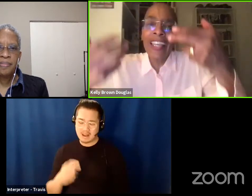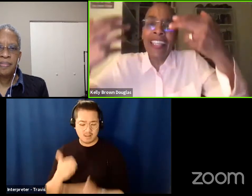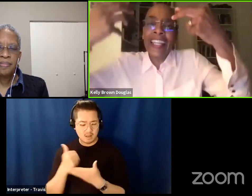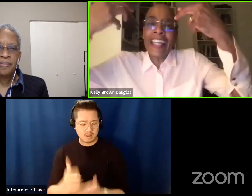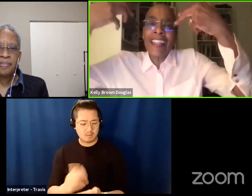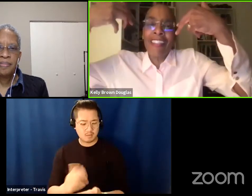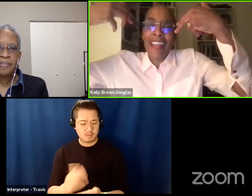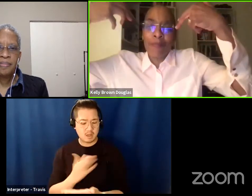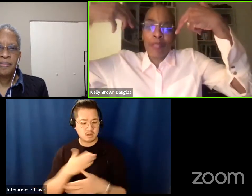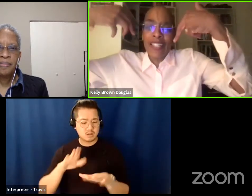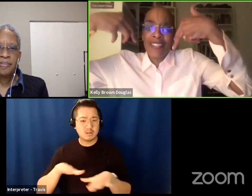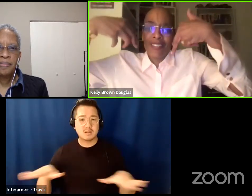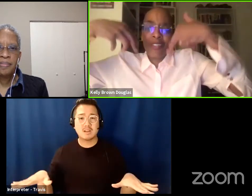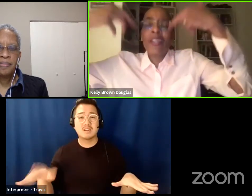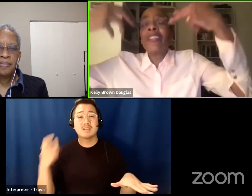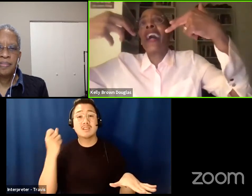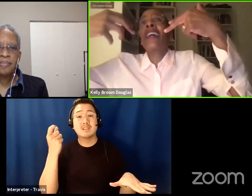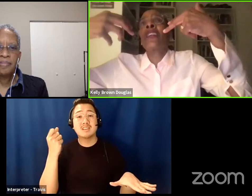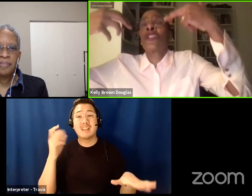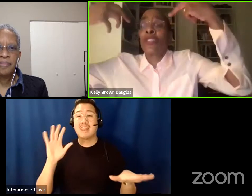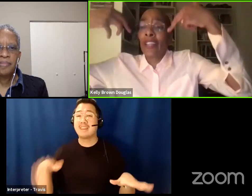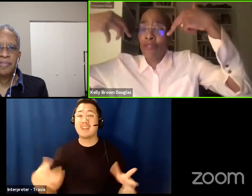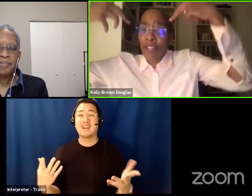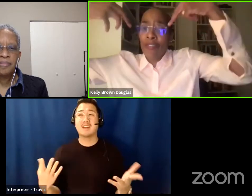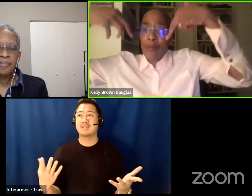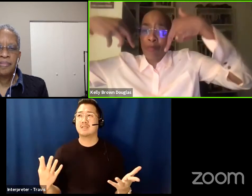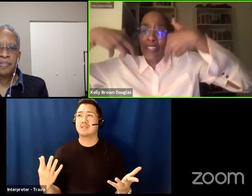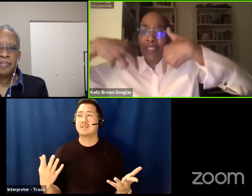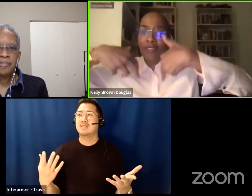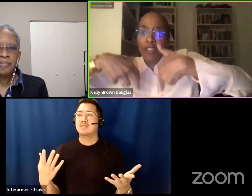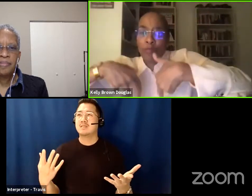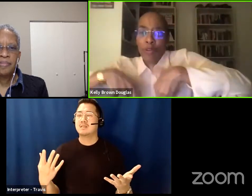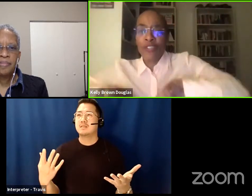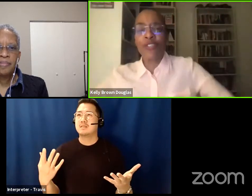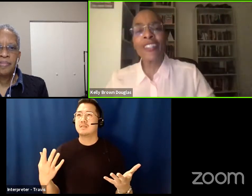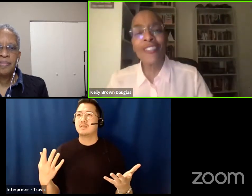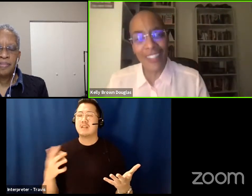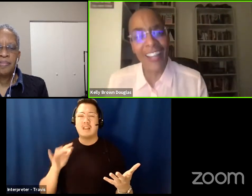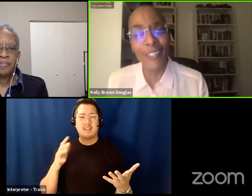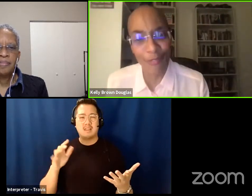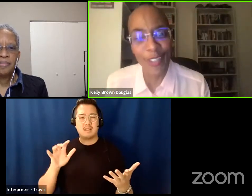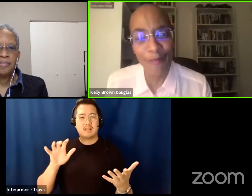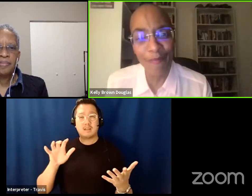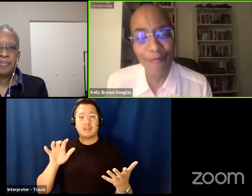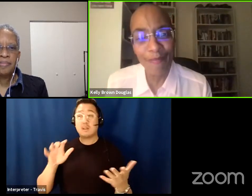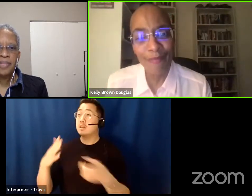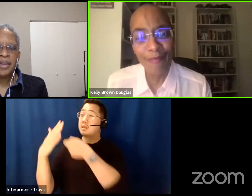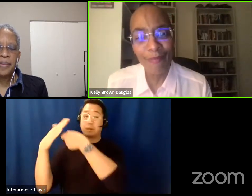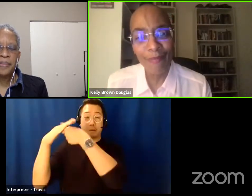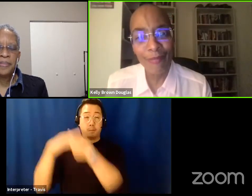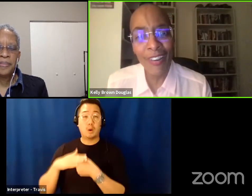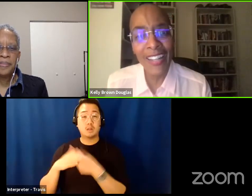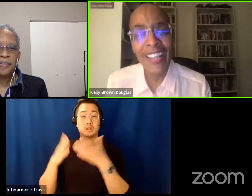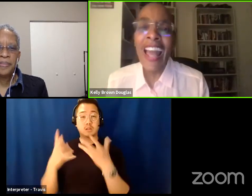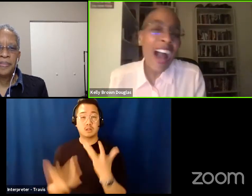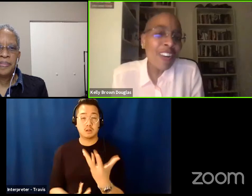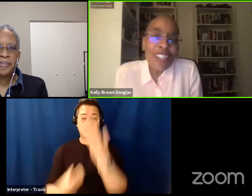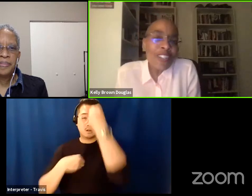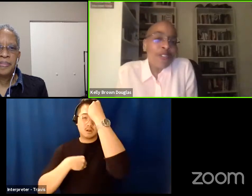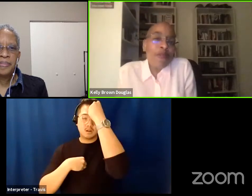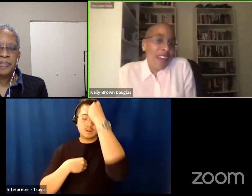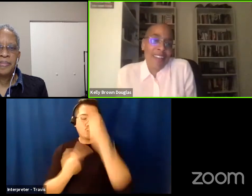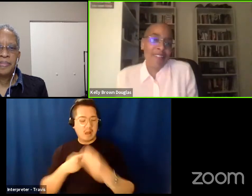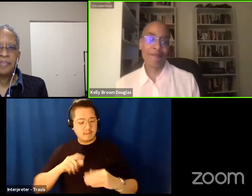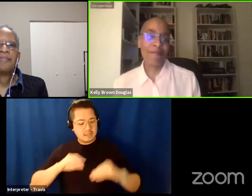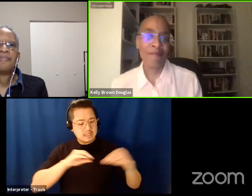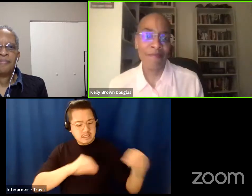to take in that piece of not to get rid of that piece of the oppressor inside of them. Mm-hmm. Yeah. Right? How do